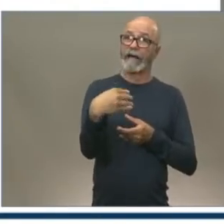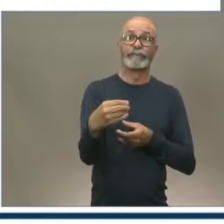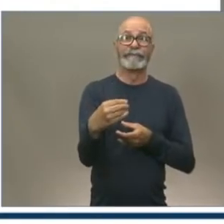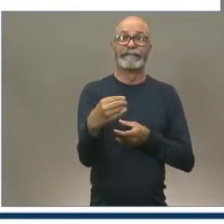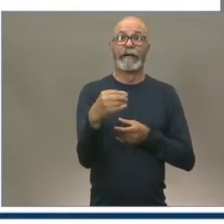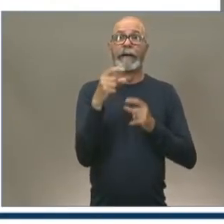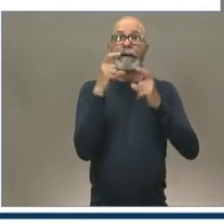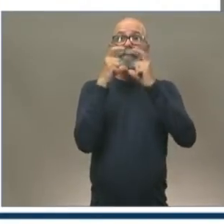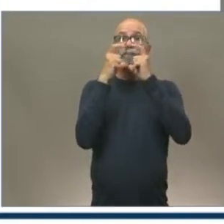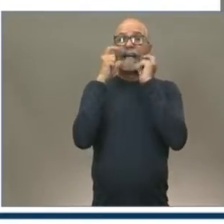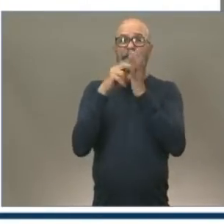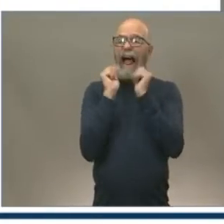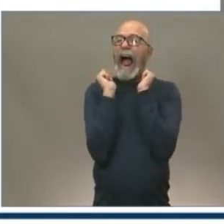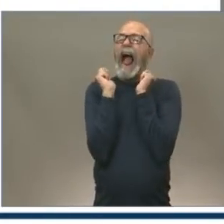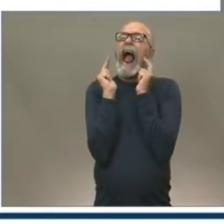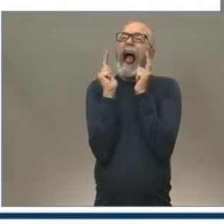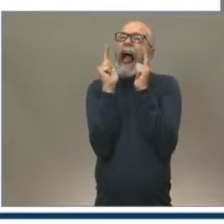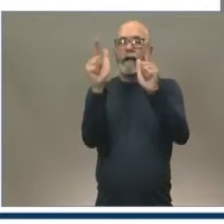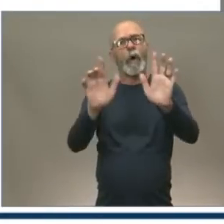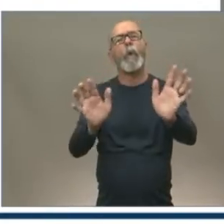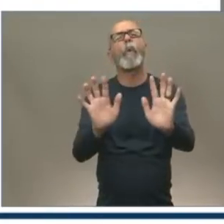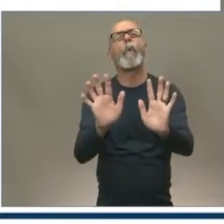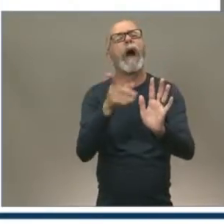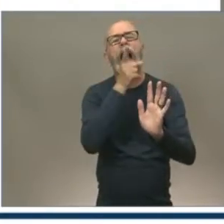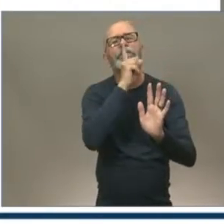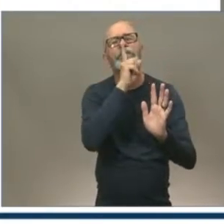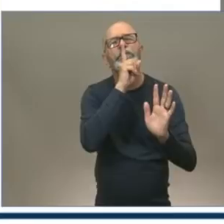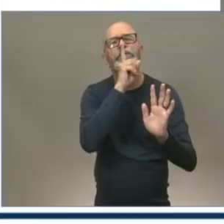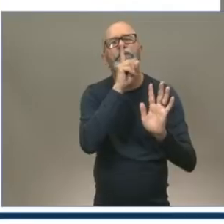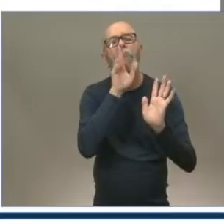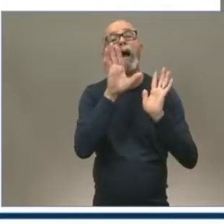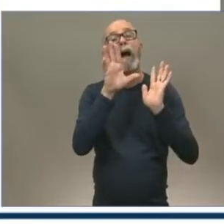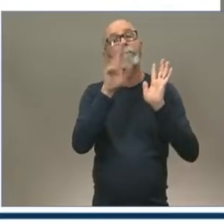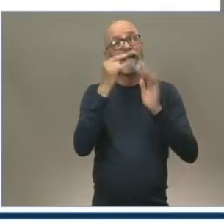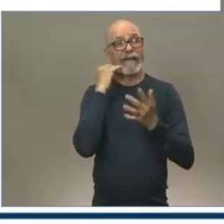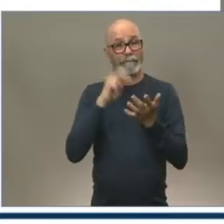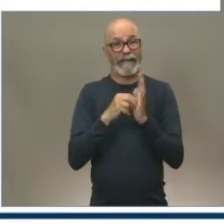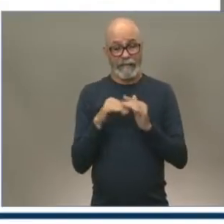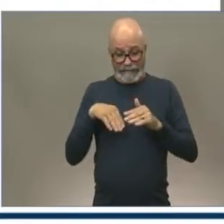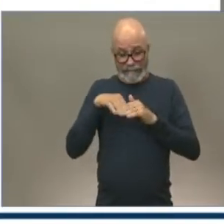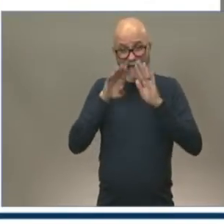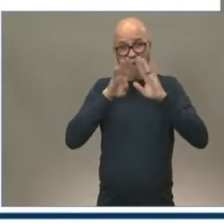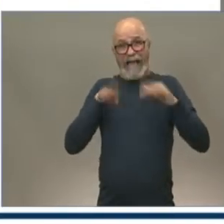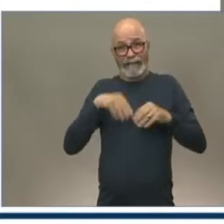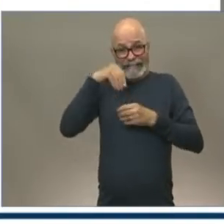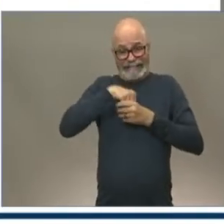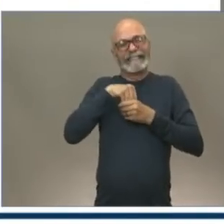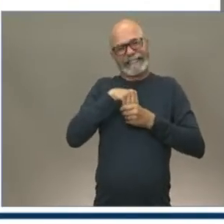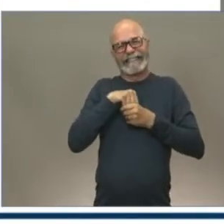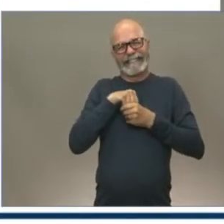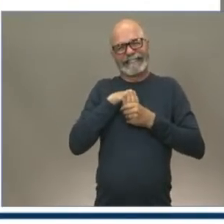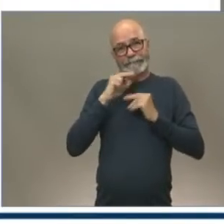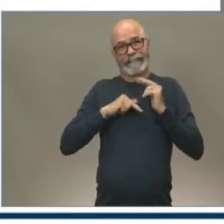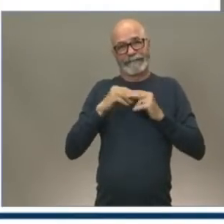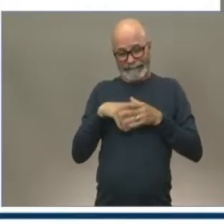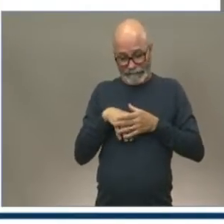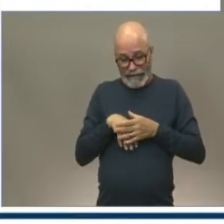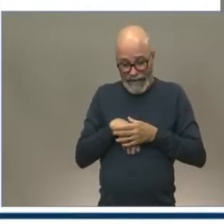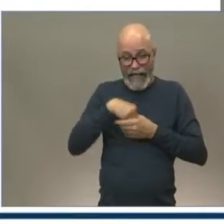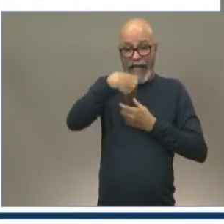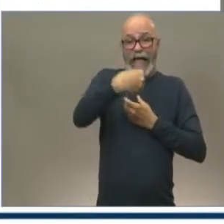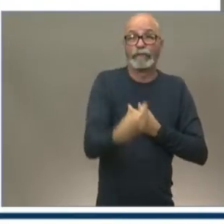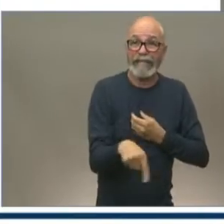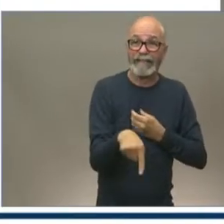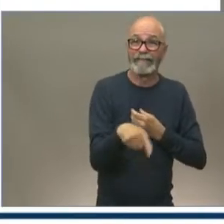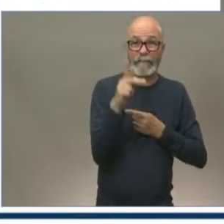However, along with the indoor public places that are required, masks are now required in outdoor public places where it is